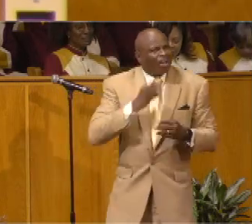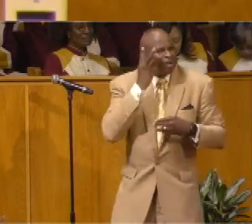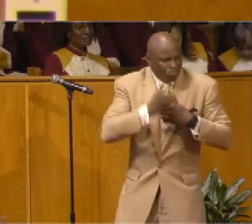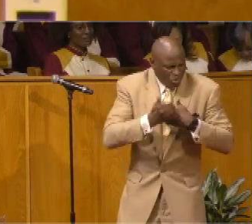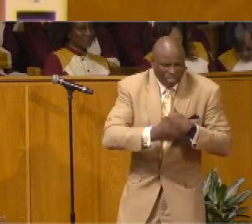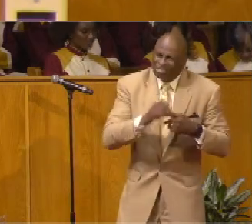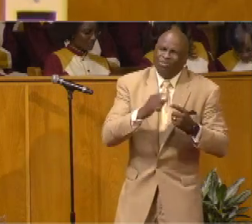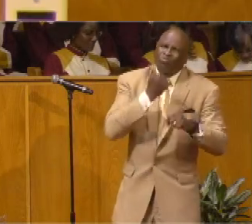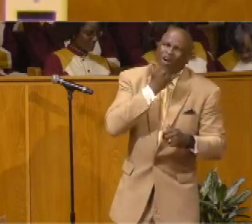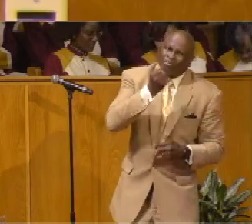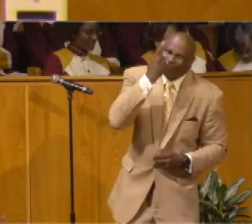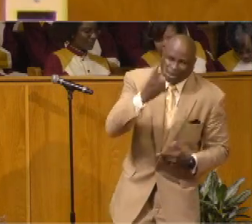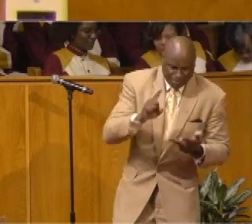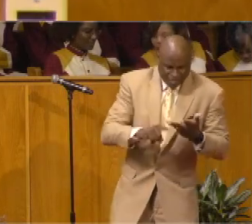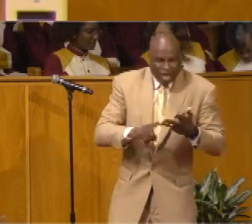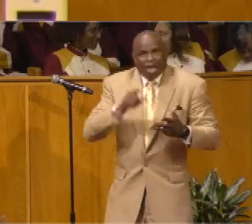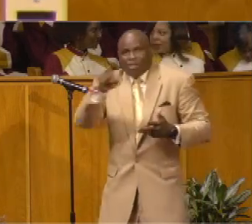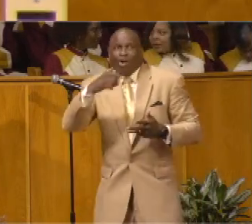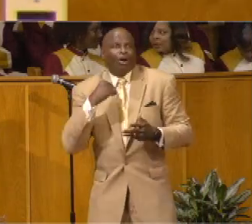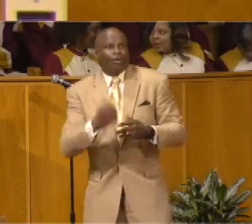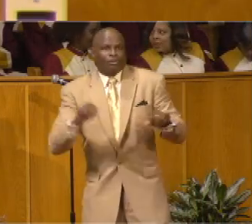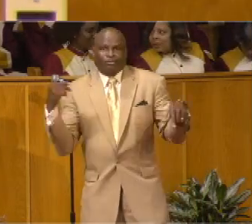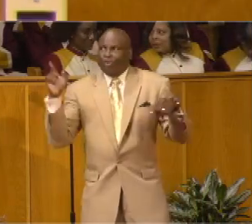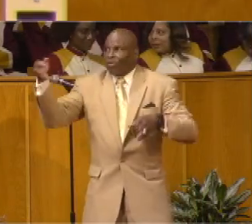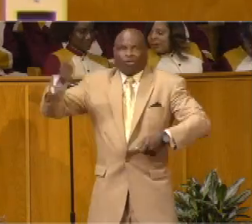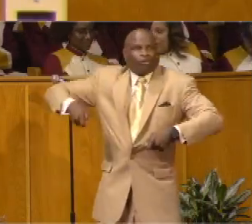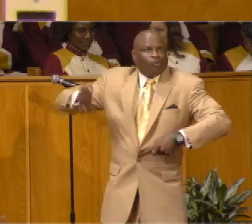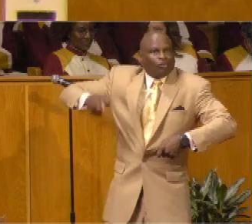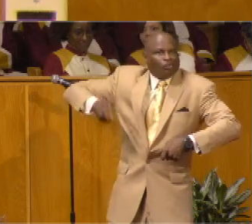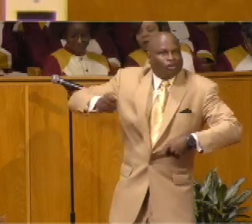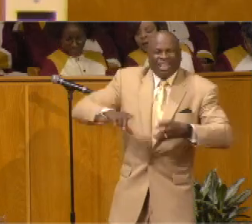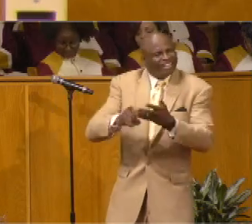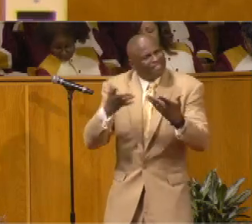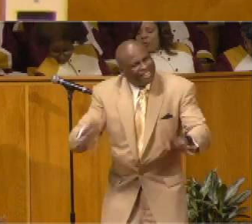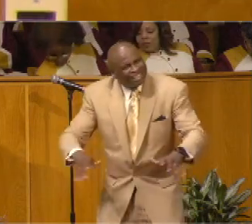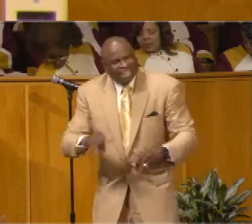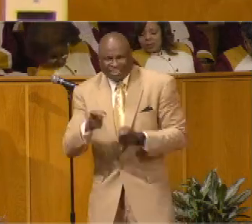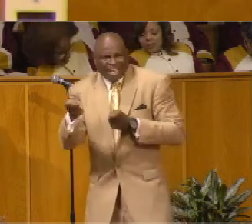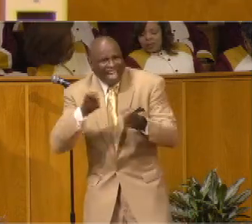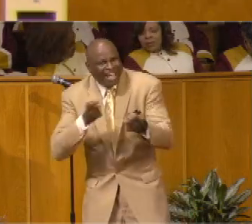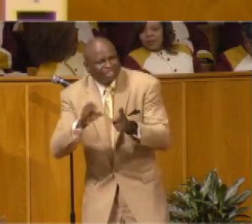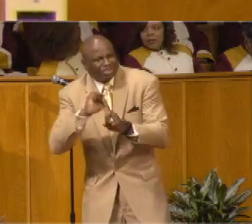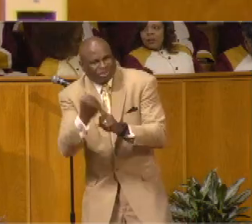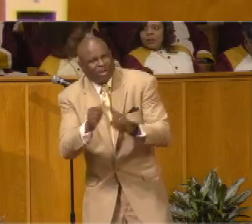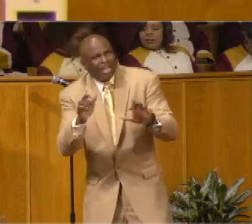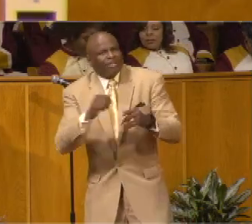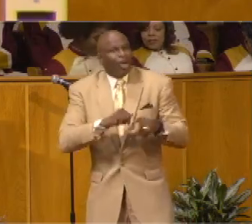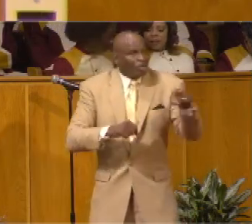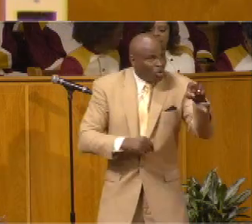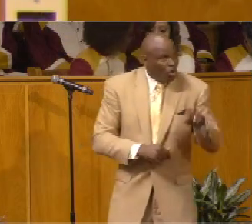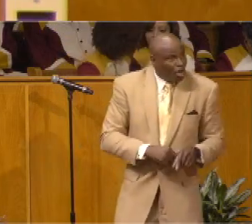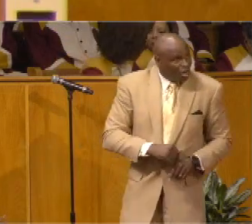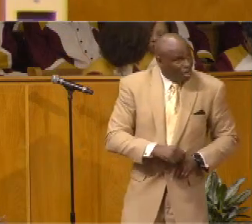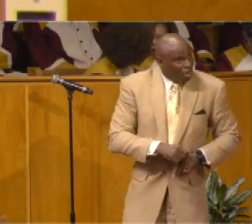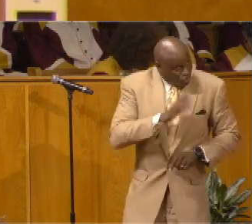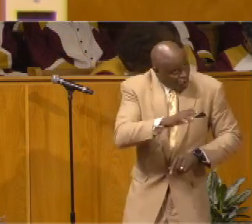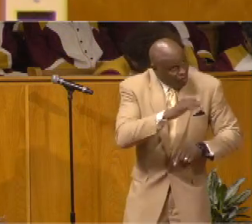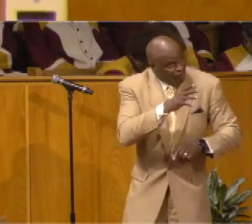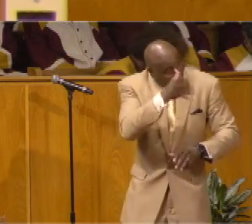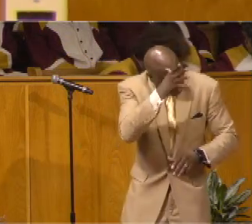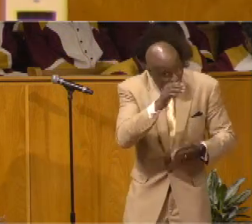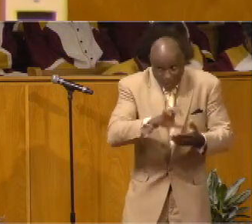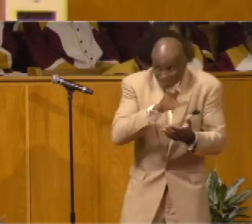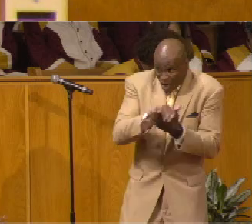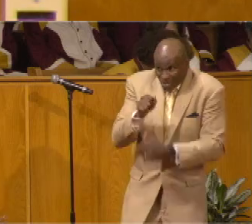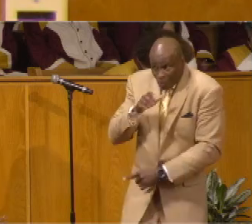issue. We've got to deal with you all taking each other to court. We got to handle this son sleeping with his stepmama, and we've got